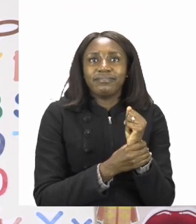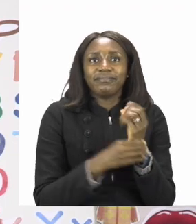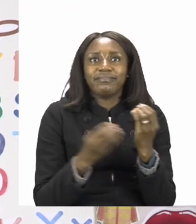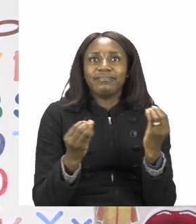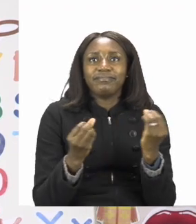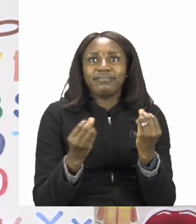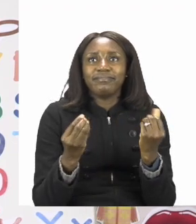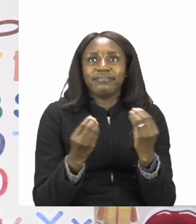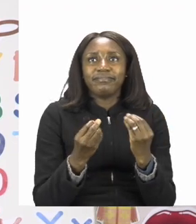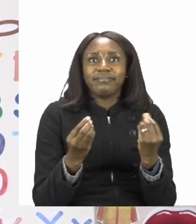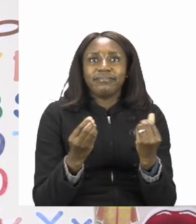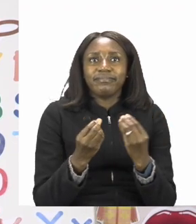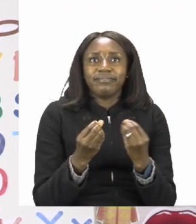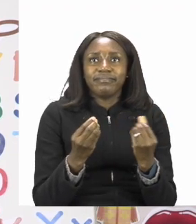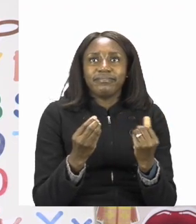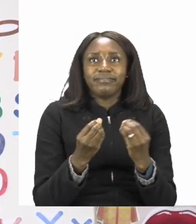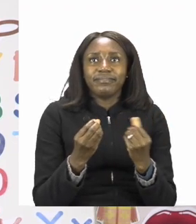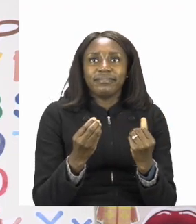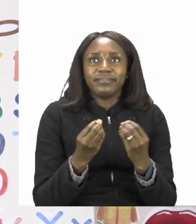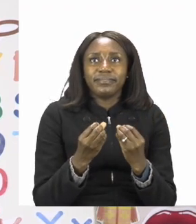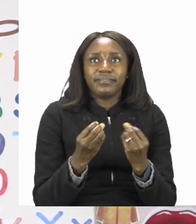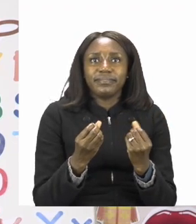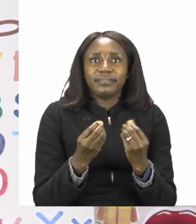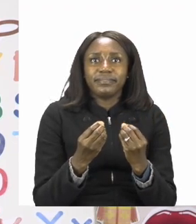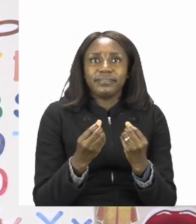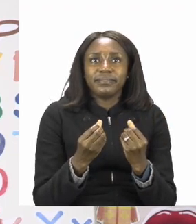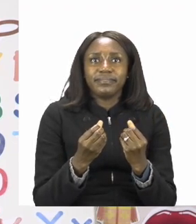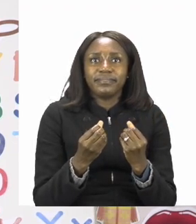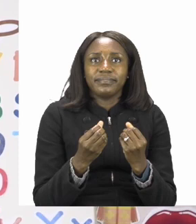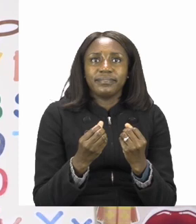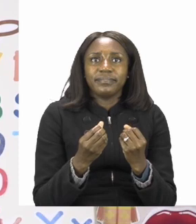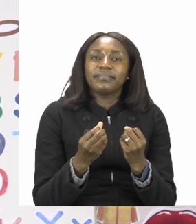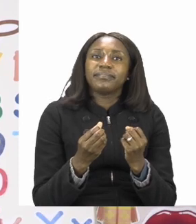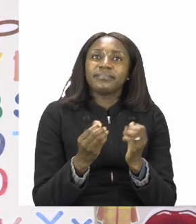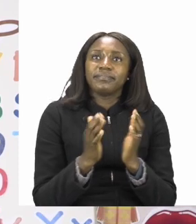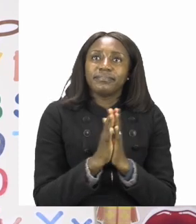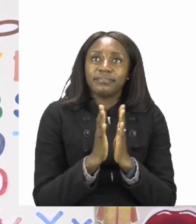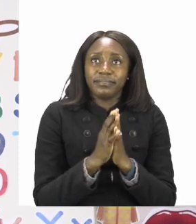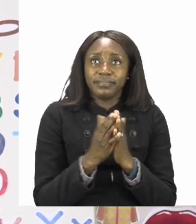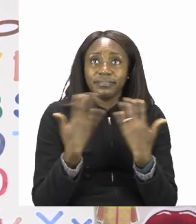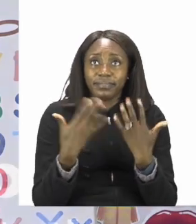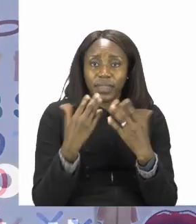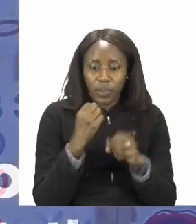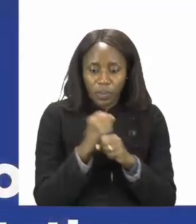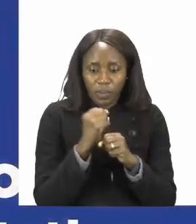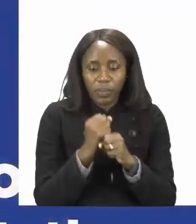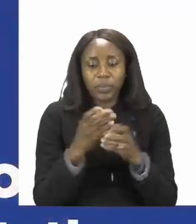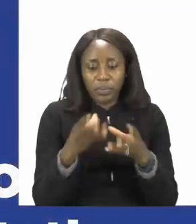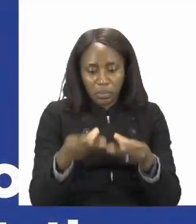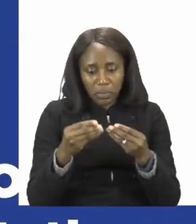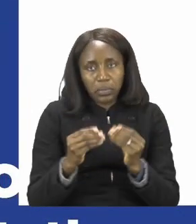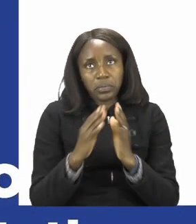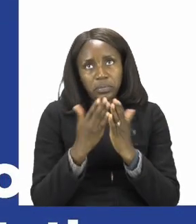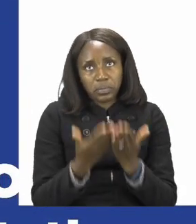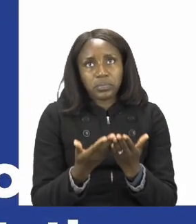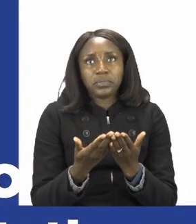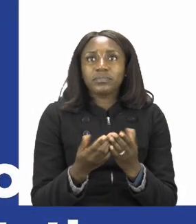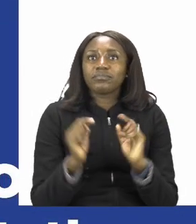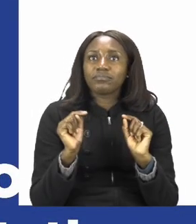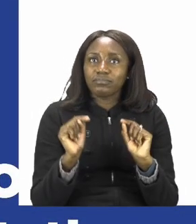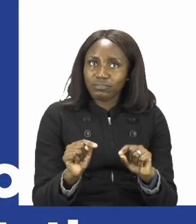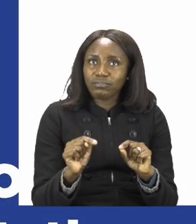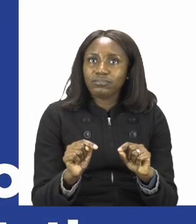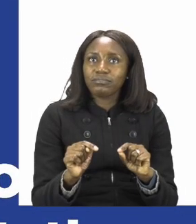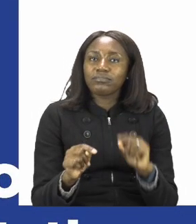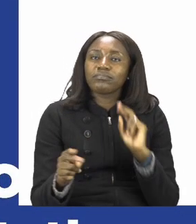our fingertips too. Make sure your hands are dry before you touch anything else. For today's